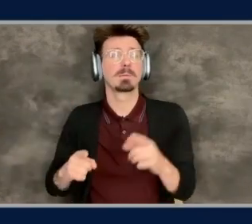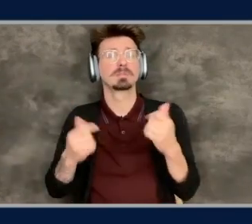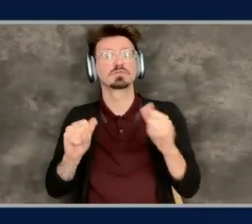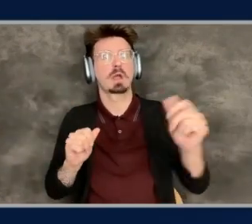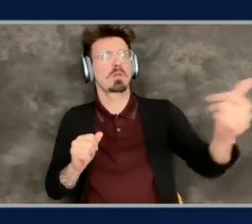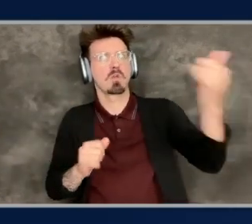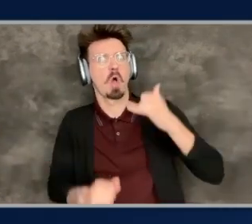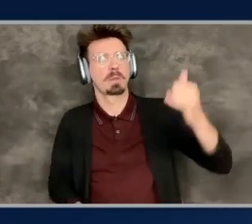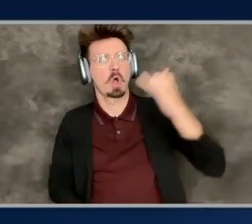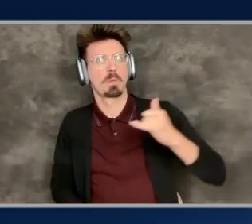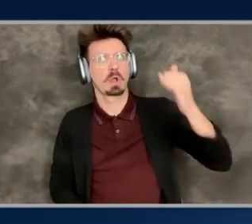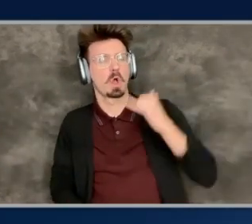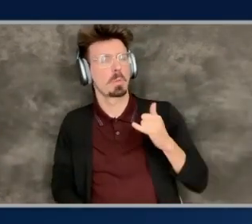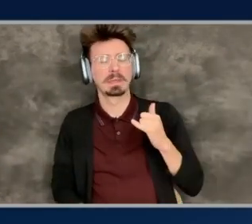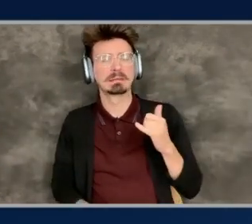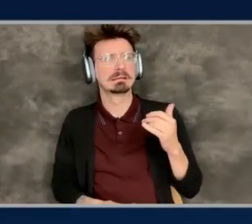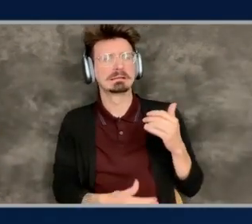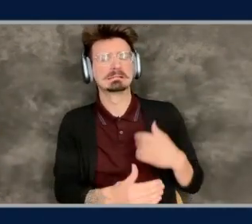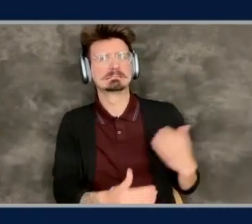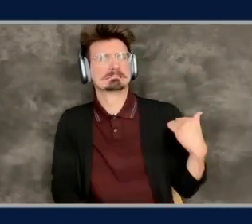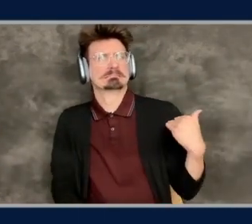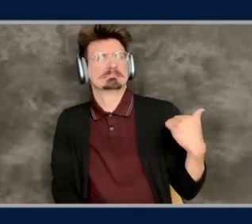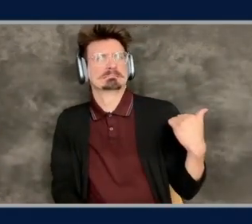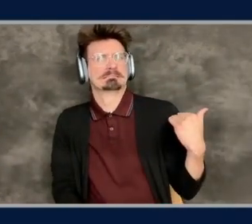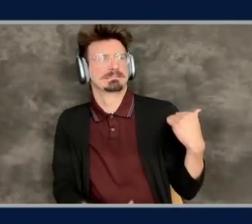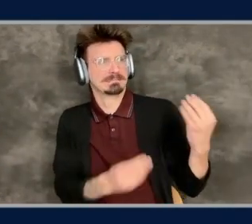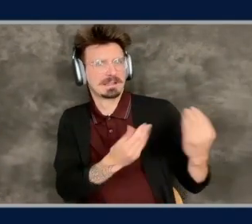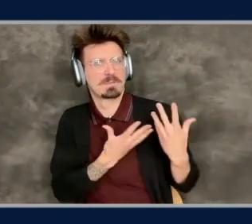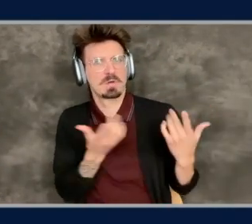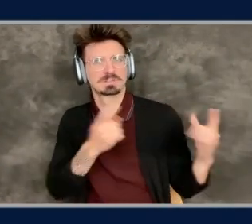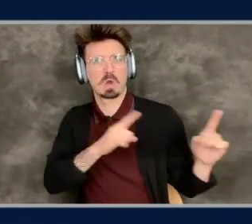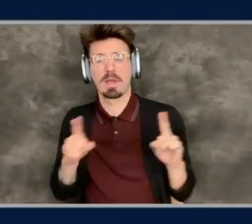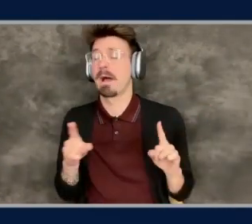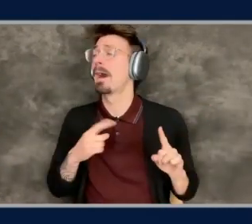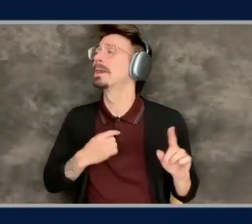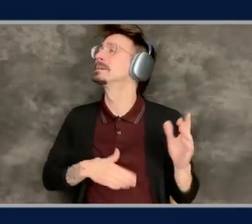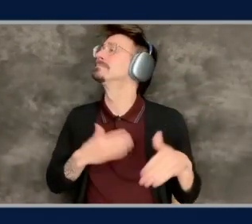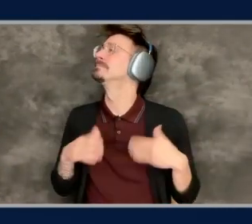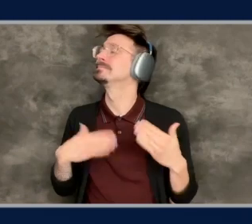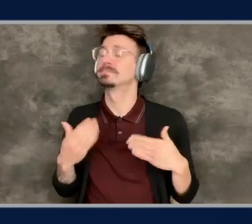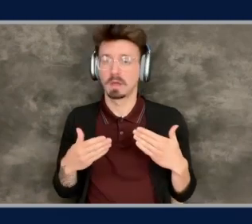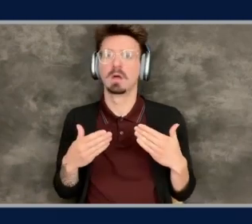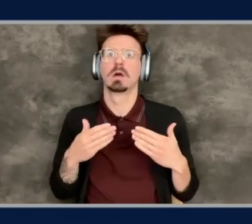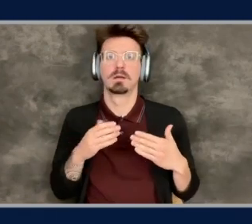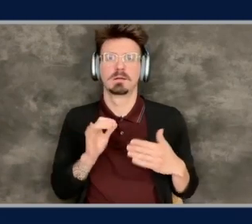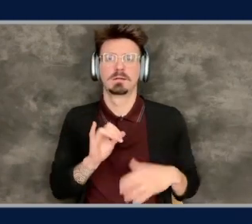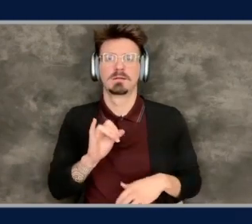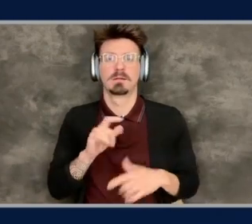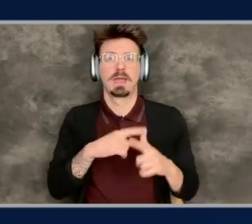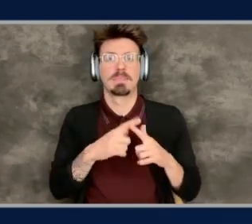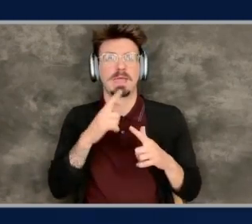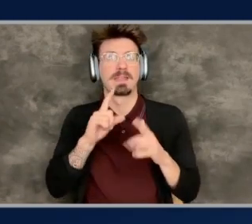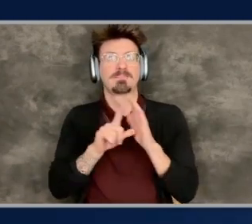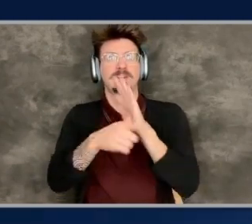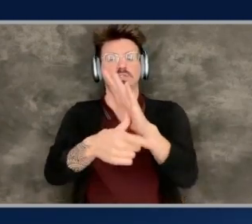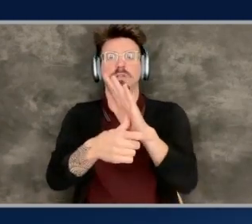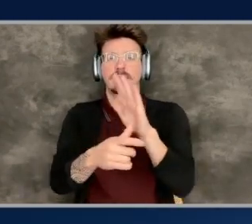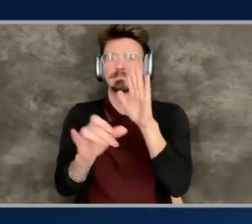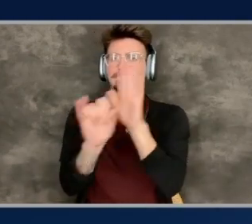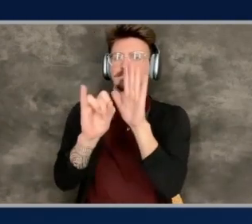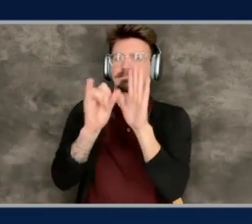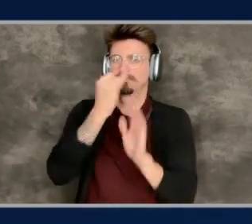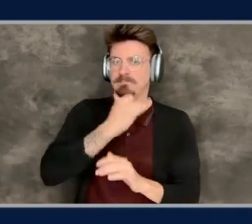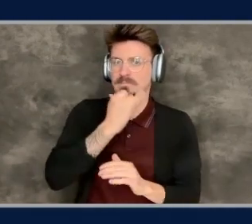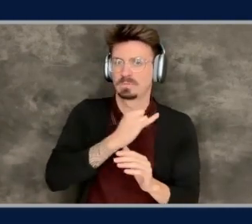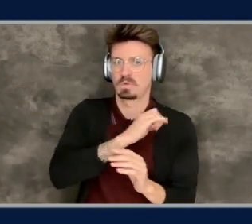on my door, trying to figure out what is going on. Yeah. And then they eventually were able to locate an ex-dev to go in and go fix it. But extricating all of